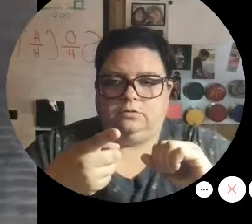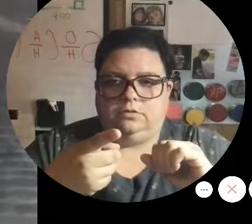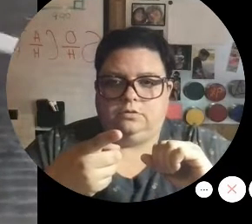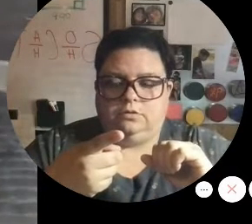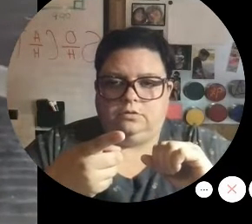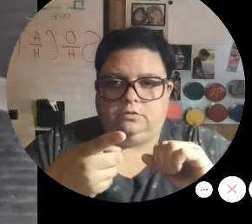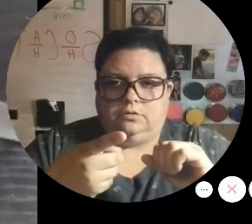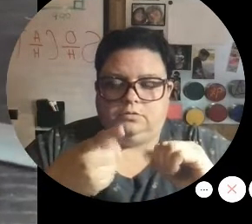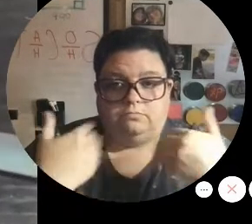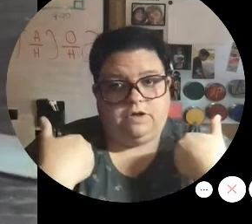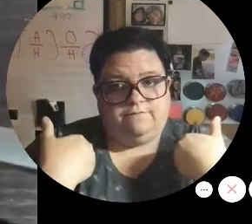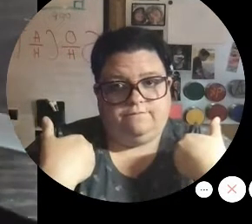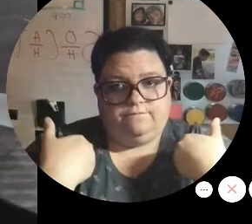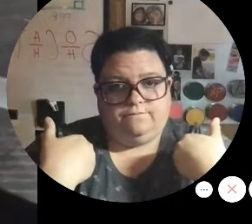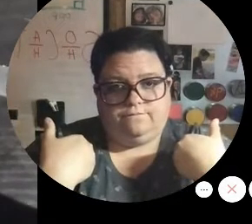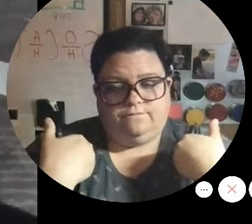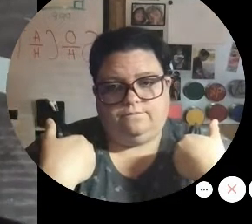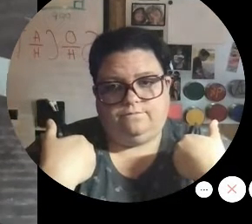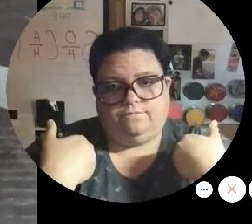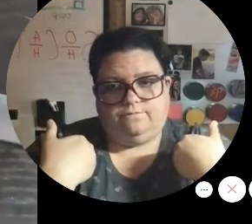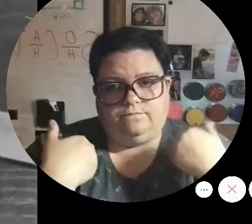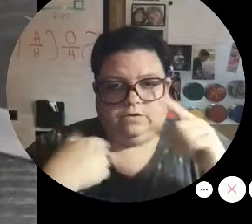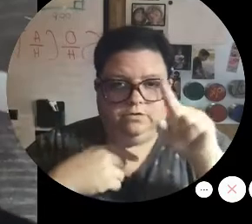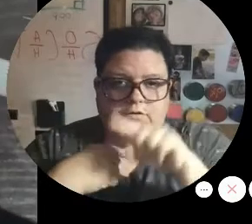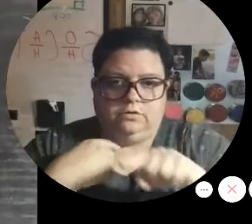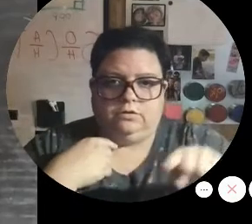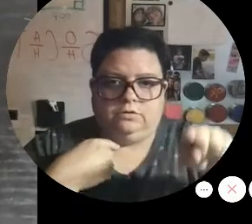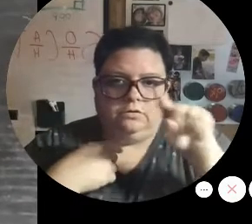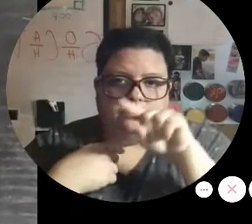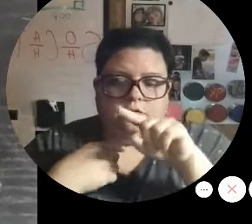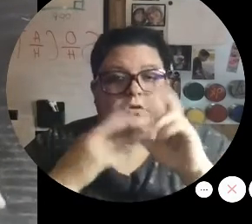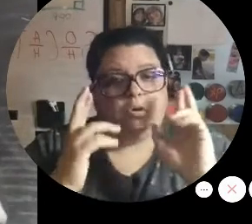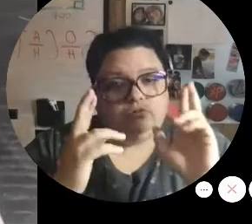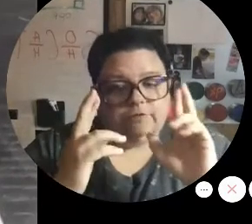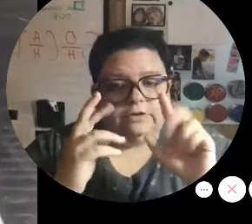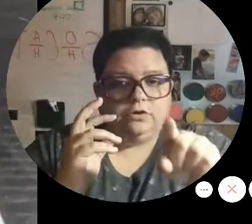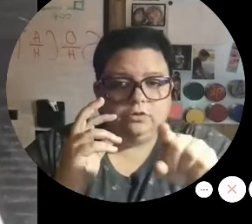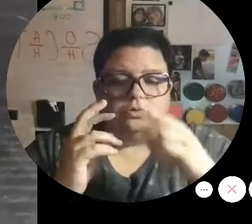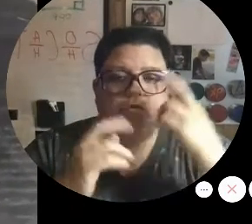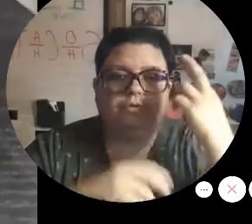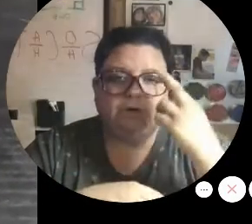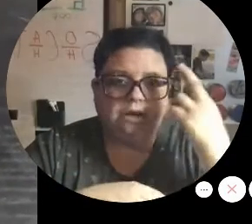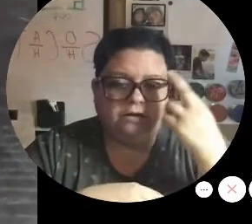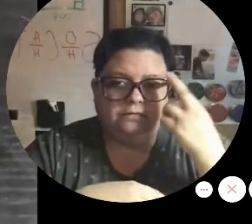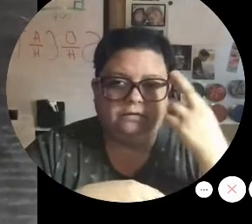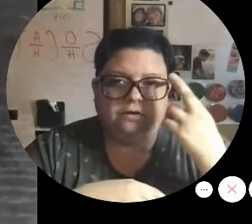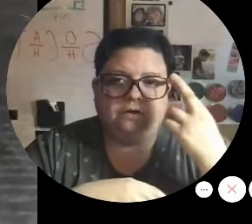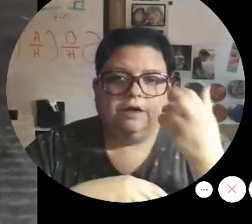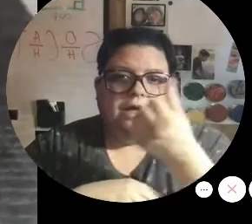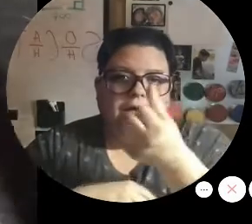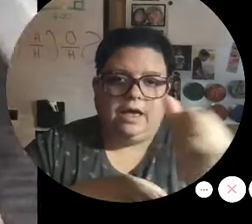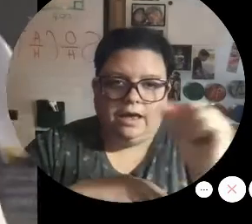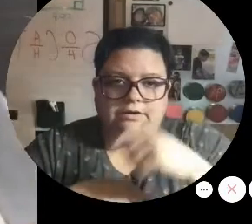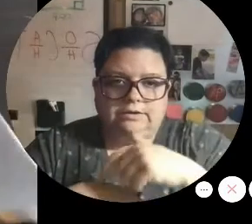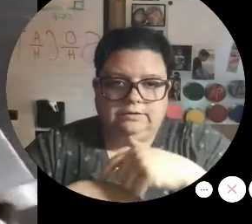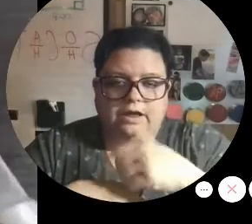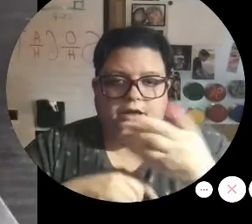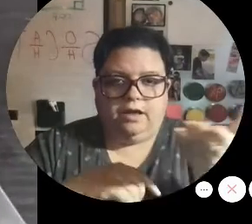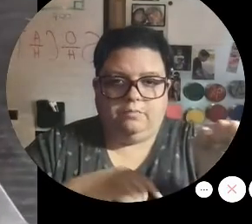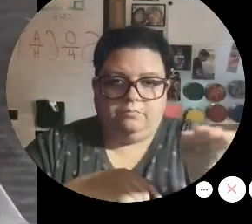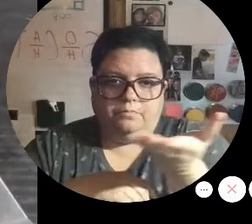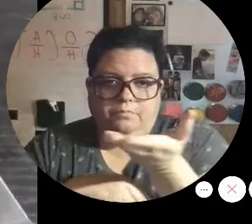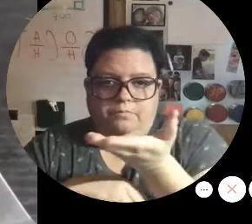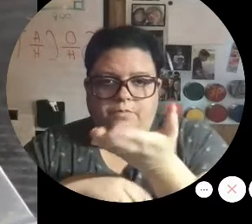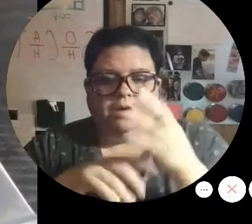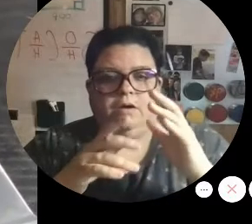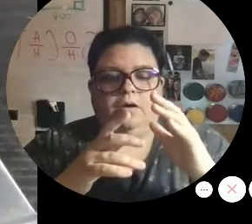we get a circle. Now, hopefully you're realizing that anytime you go parallel